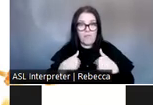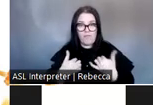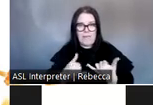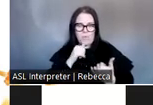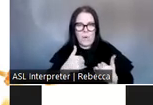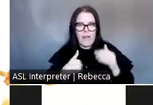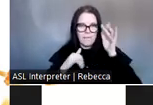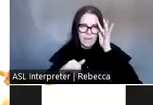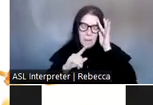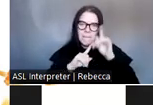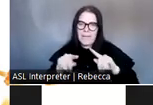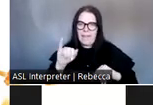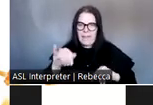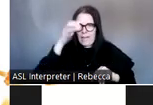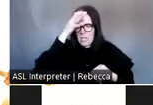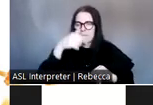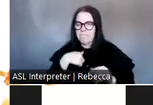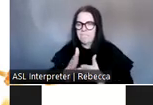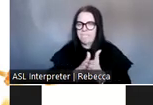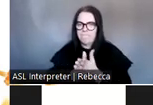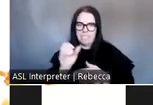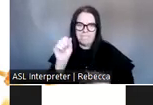kind of interested in that concept and learning more about it.